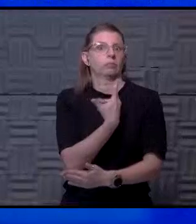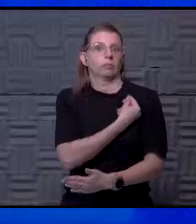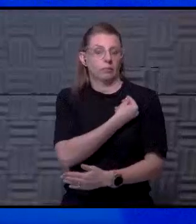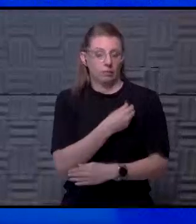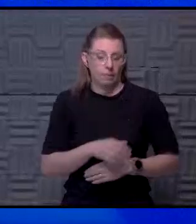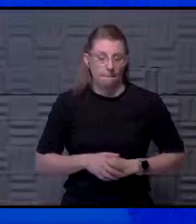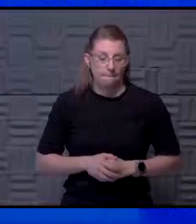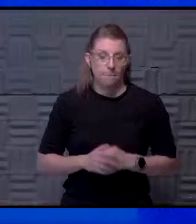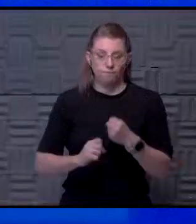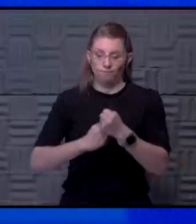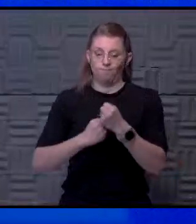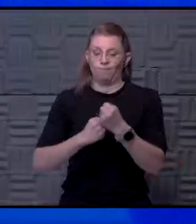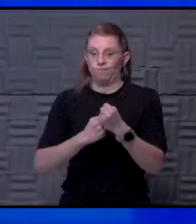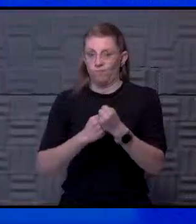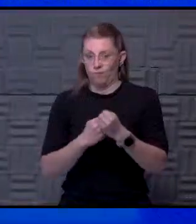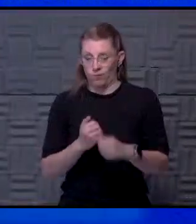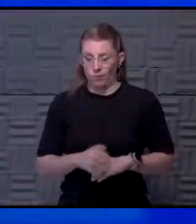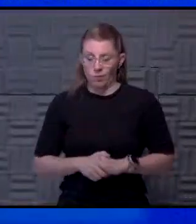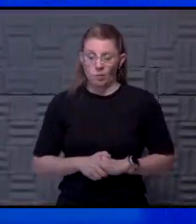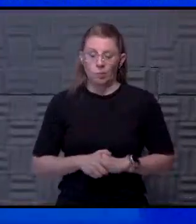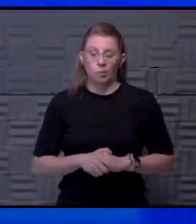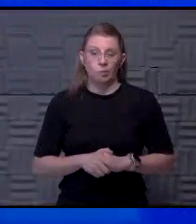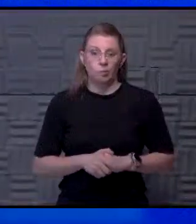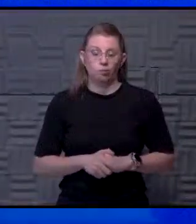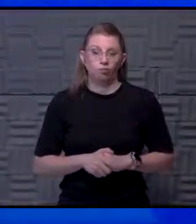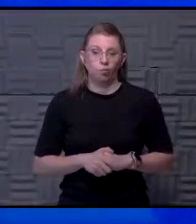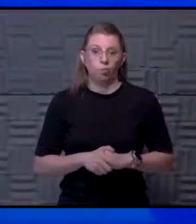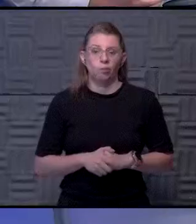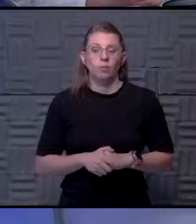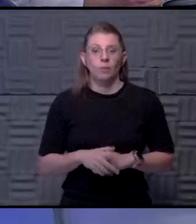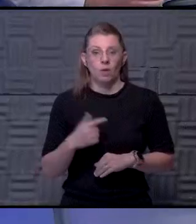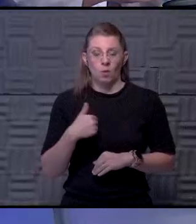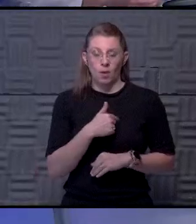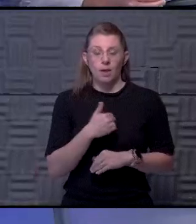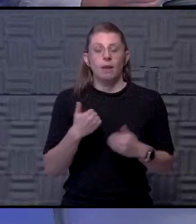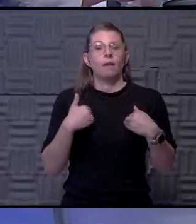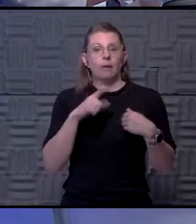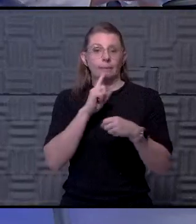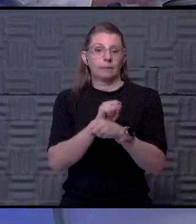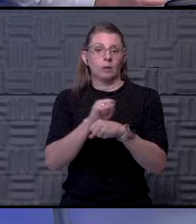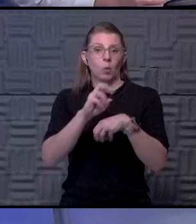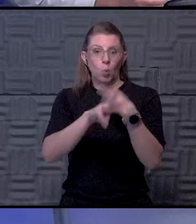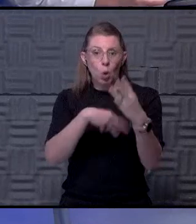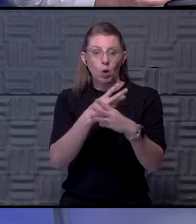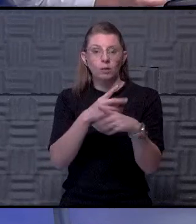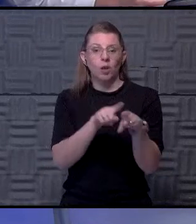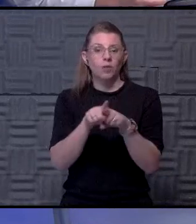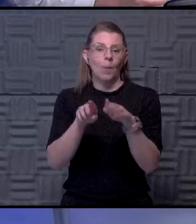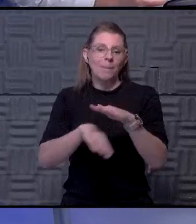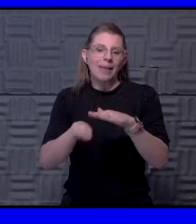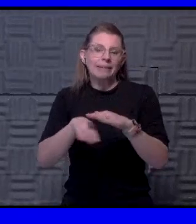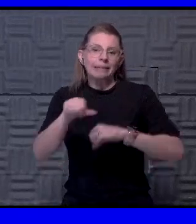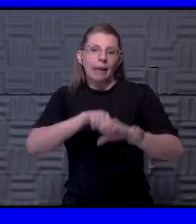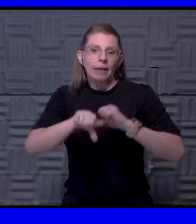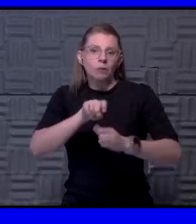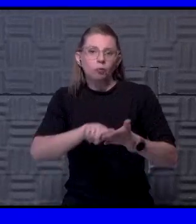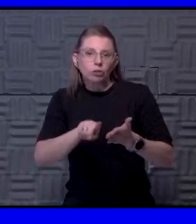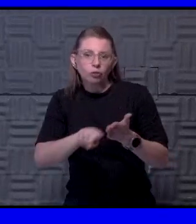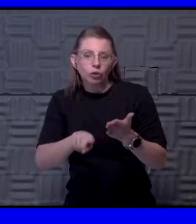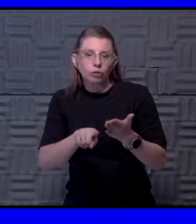It's actually should add to your desire to get it, not detract. And we do have real world and basic science